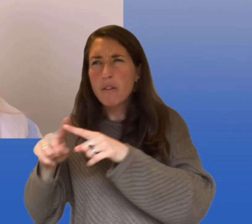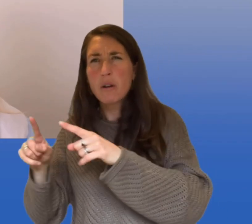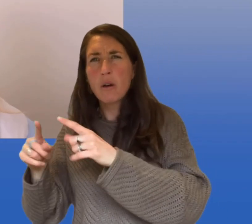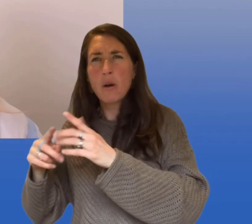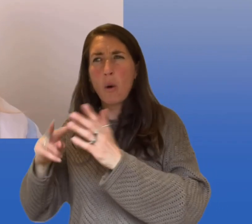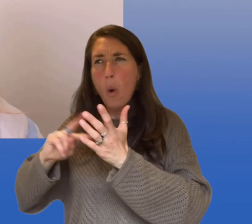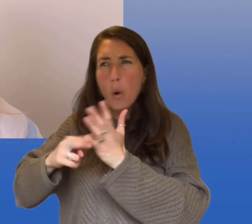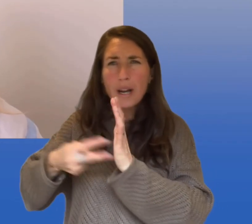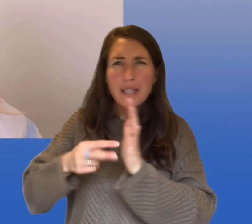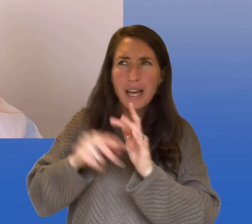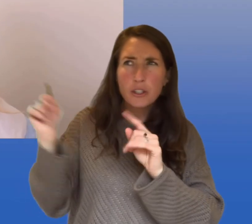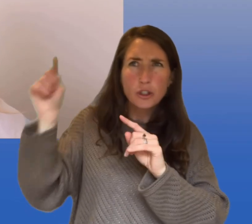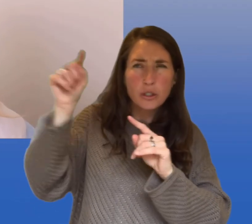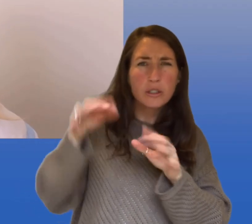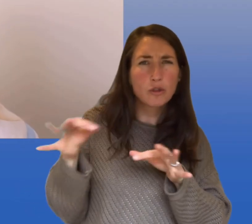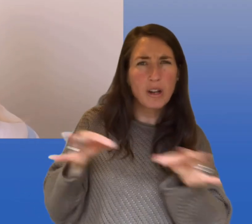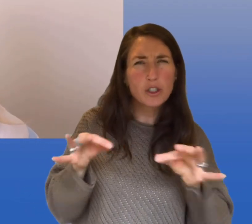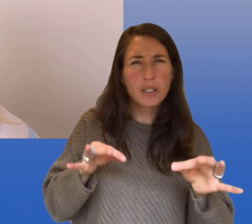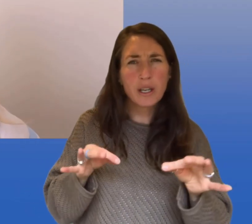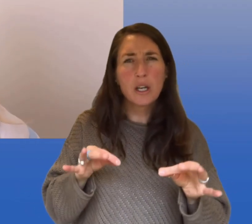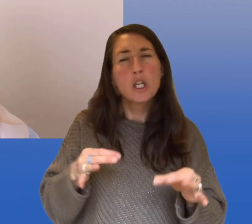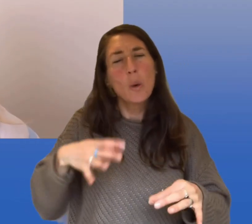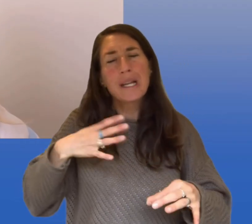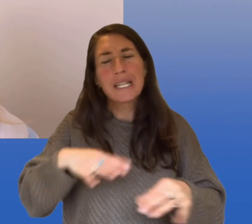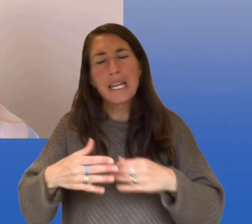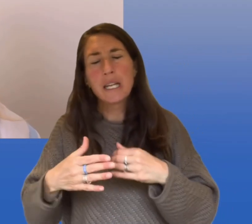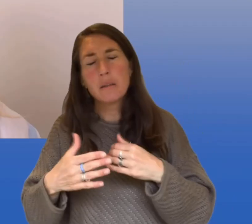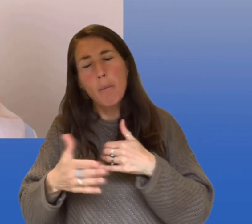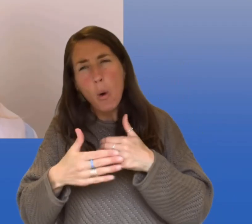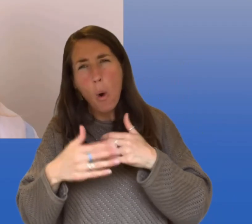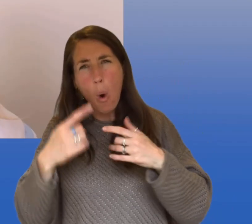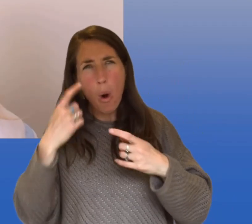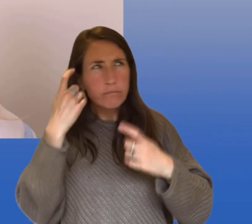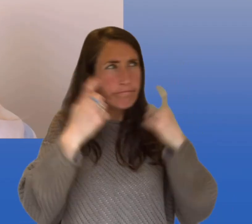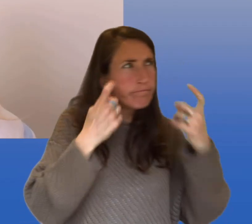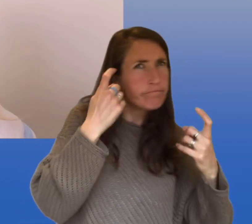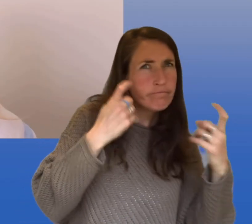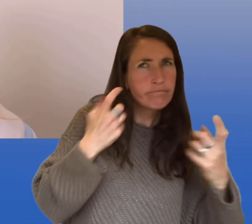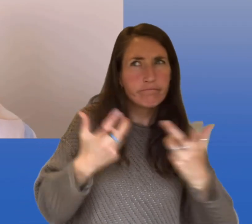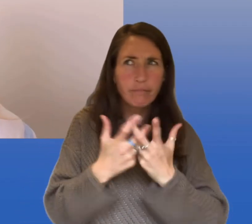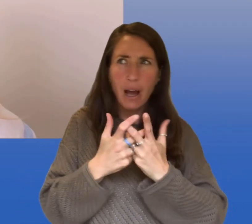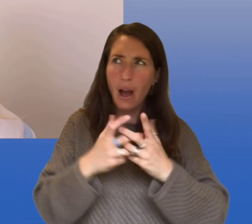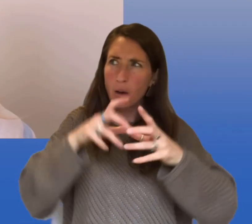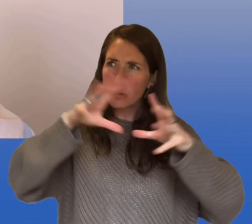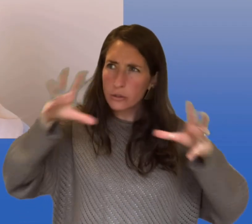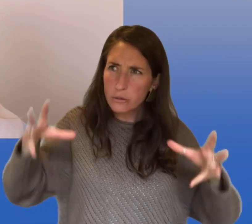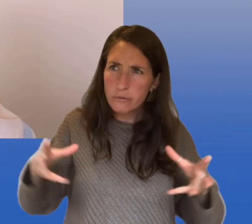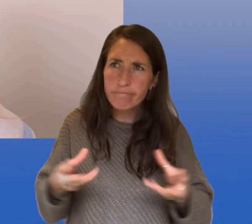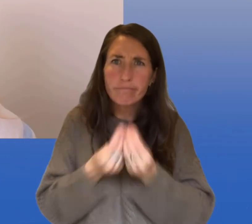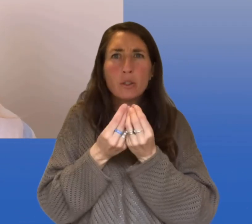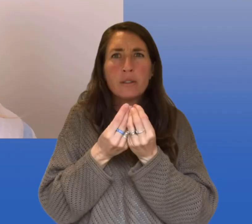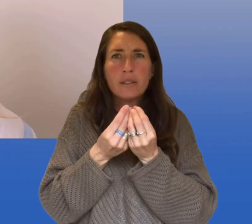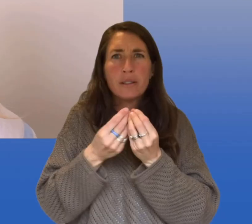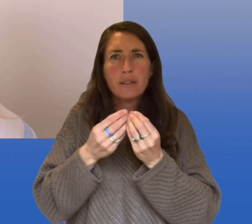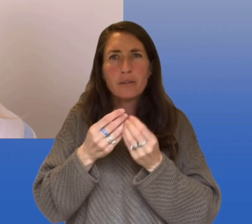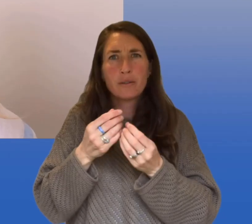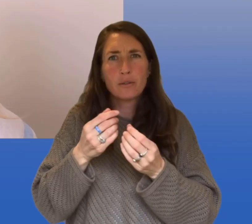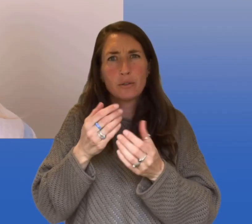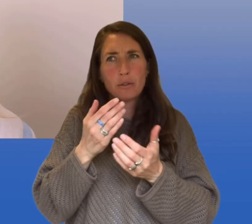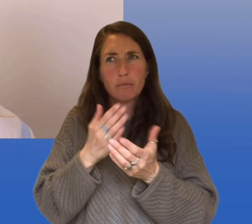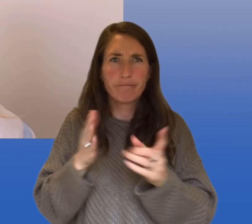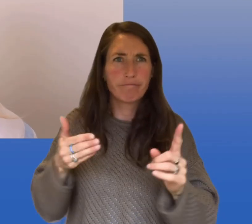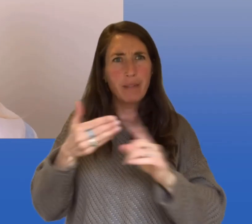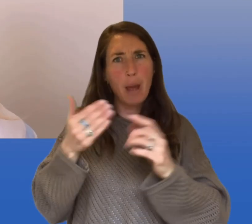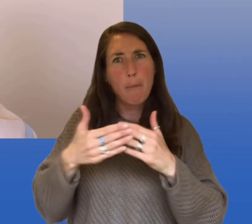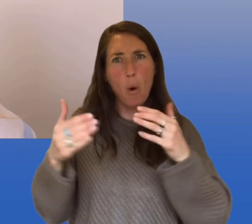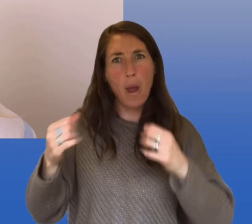organisation strategy as well. So we're going to go away and have a real think about how we pull all those different strands together and make it more meaningful. And